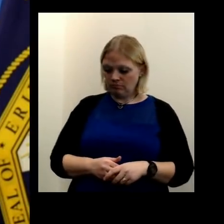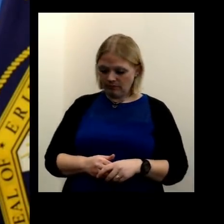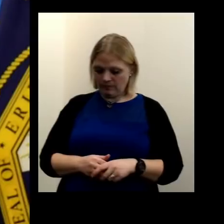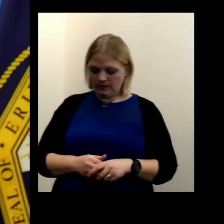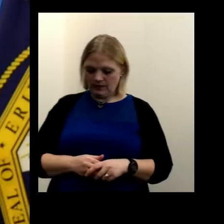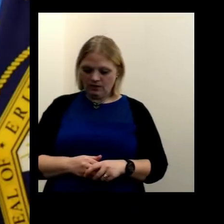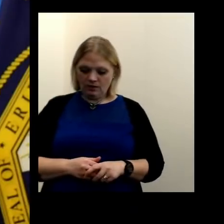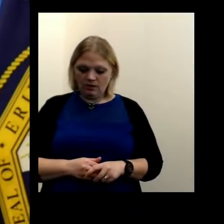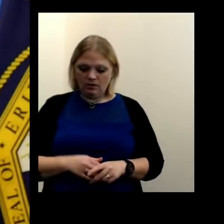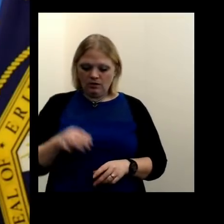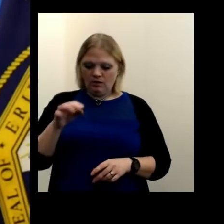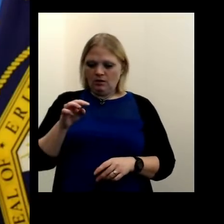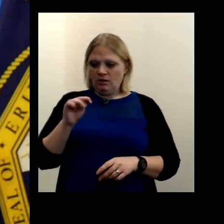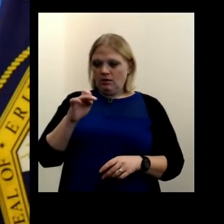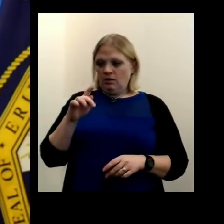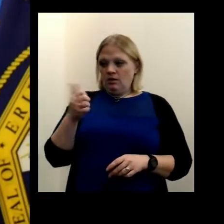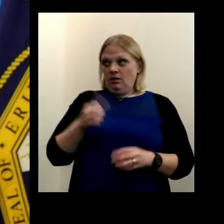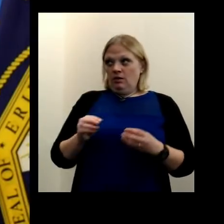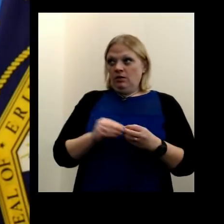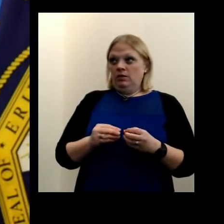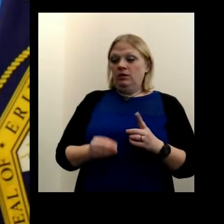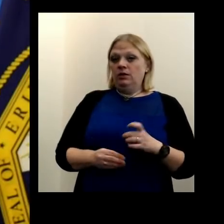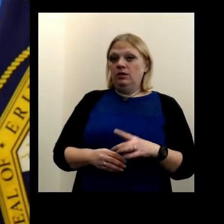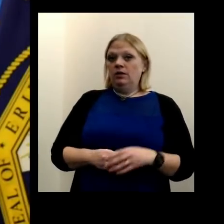Michael Mroziak, any more questions?